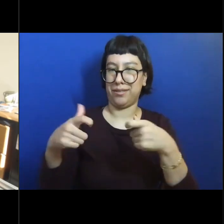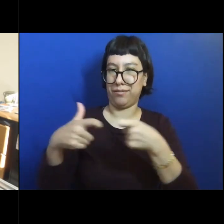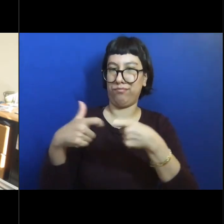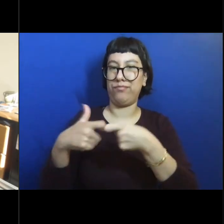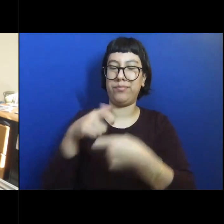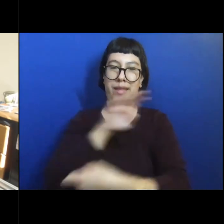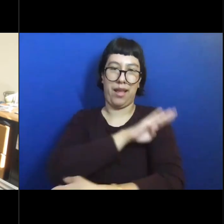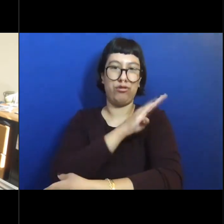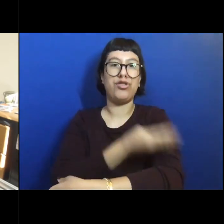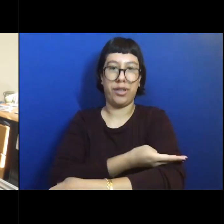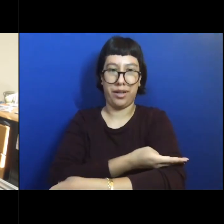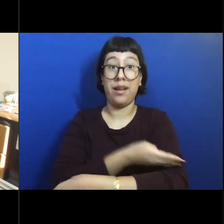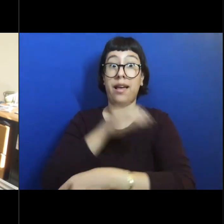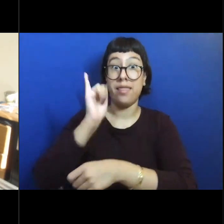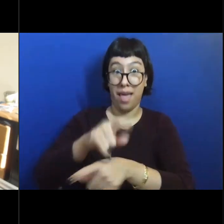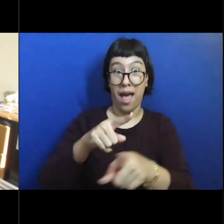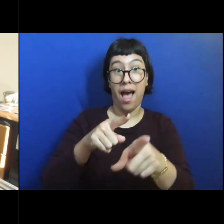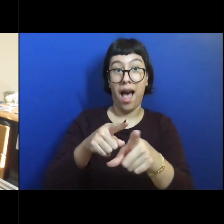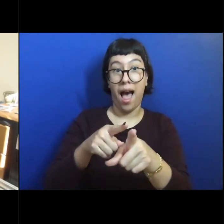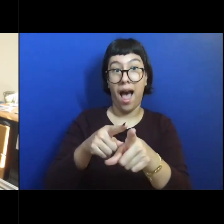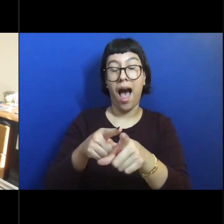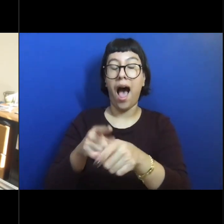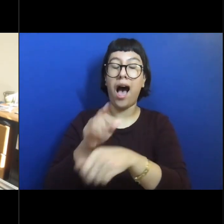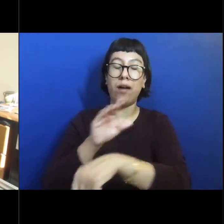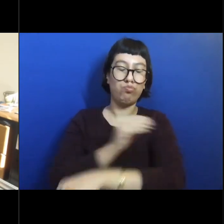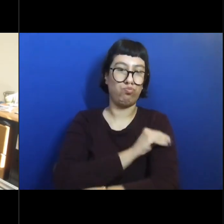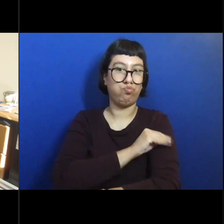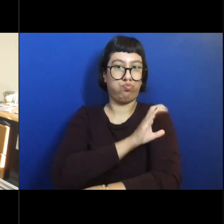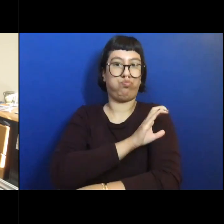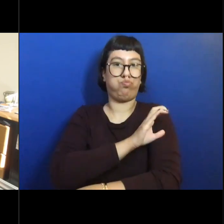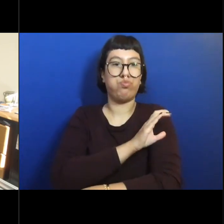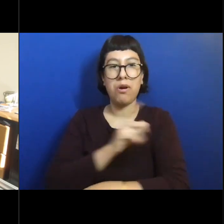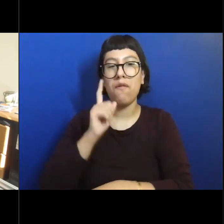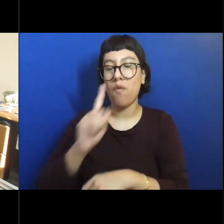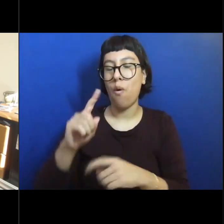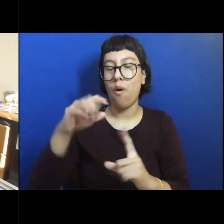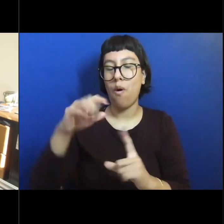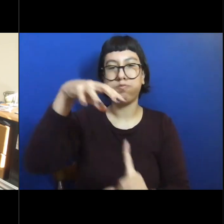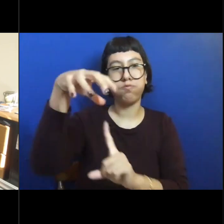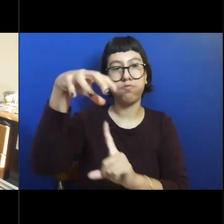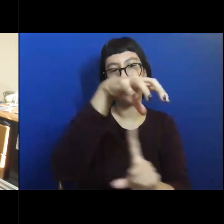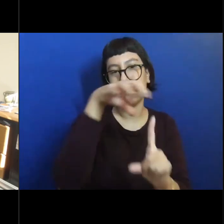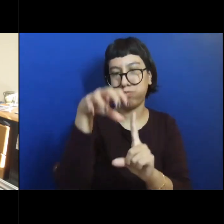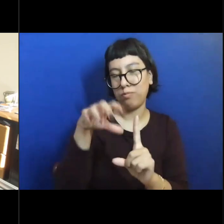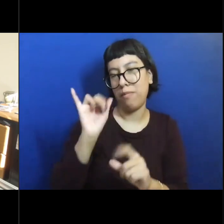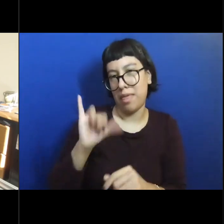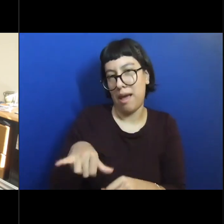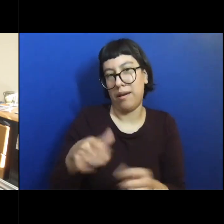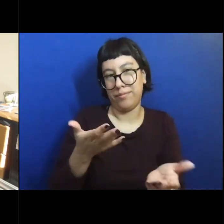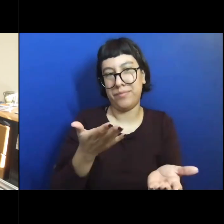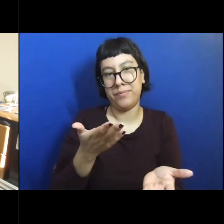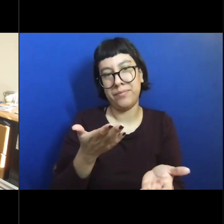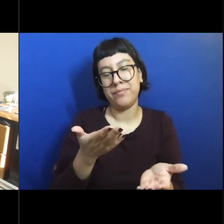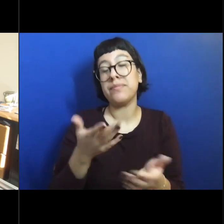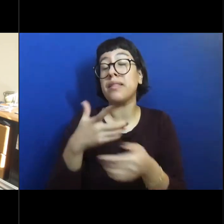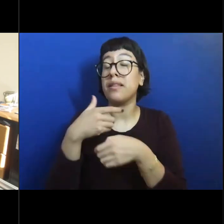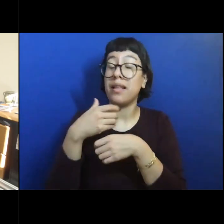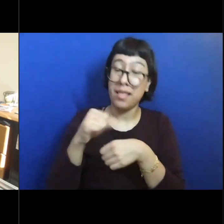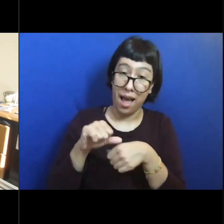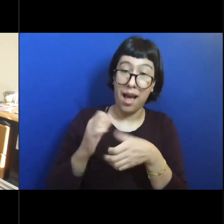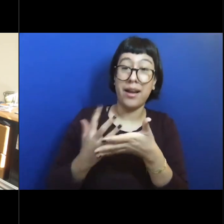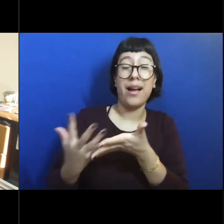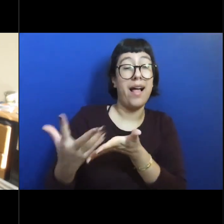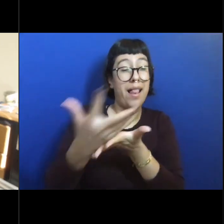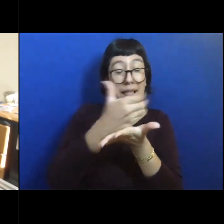powers our weather instrument. So these are really the guts inside our weather instrument. And this is what's making, you know, collecting all